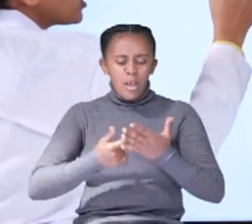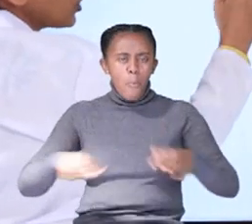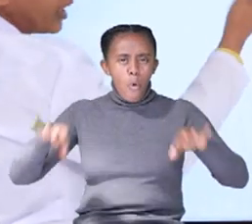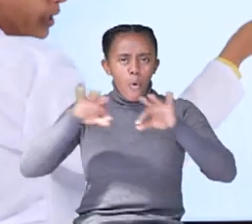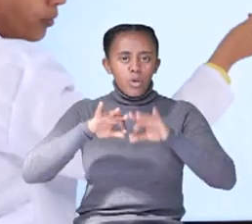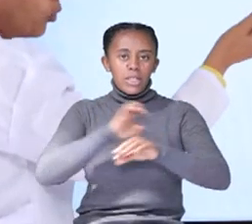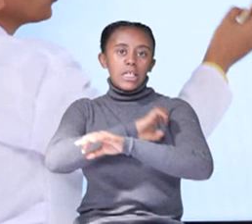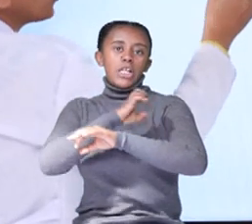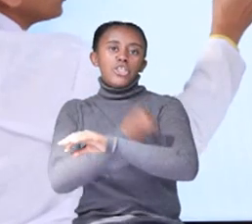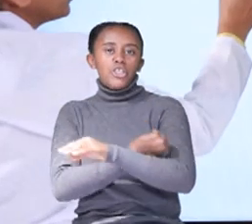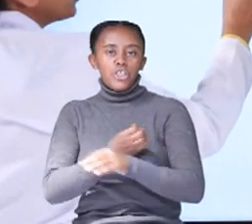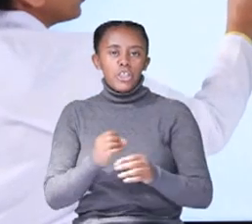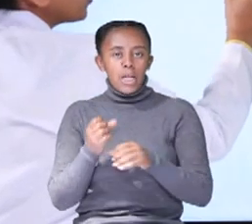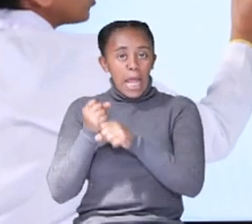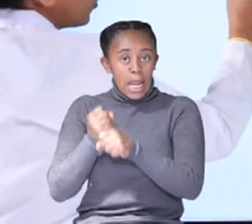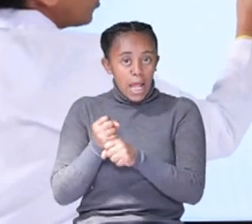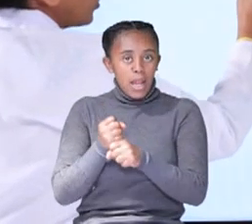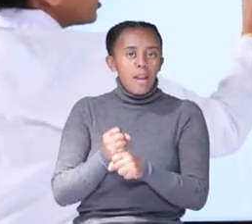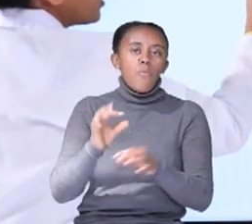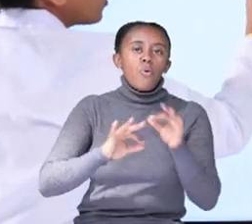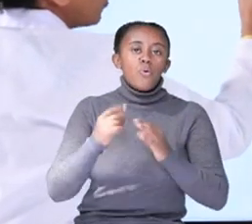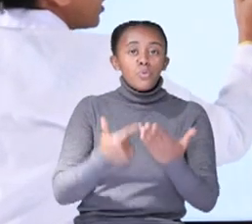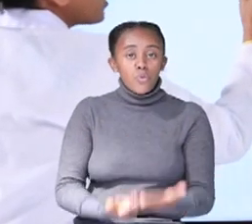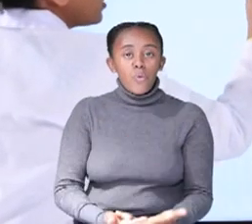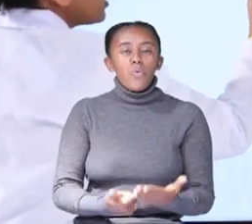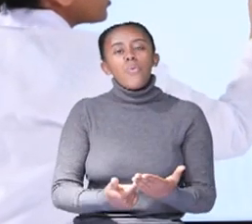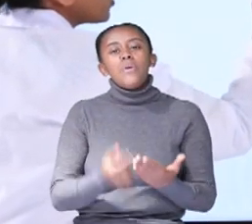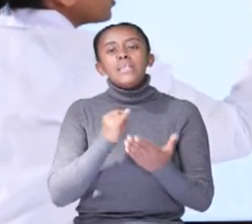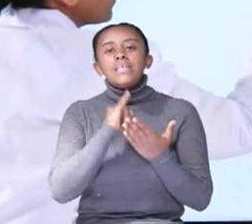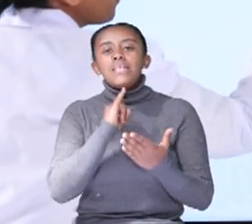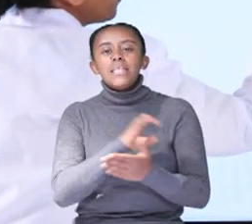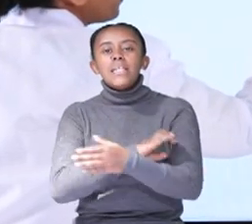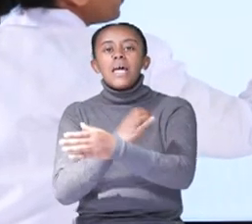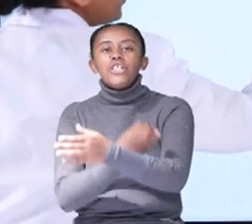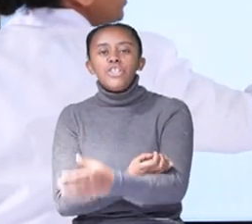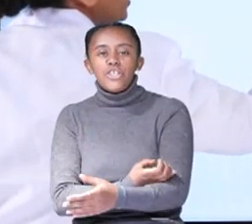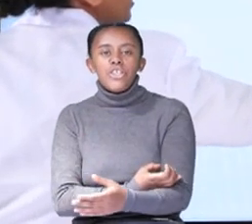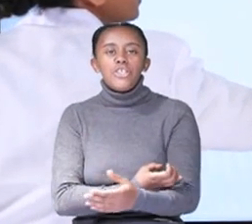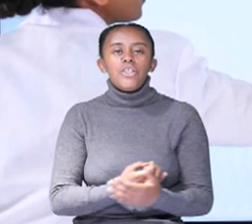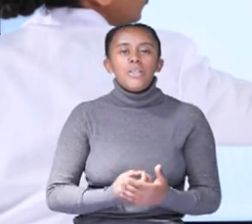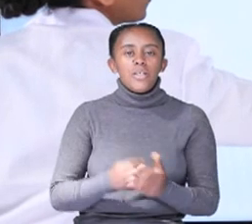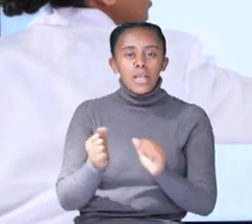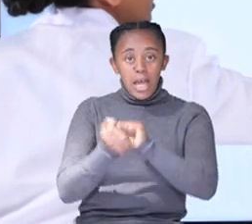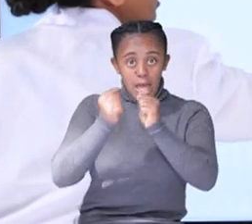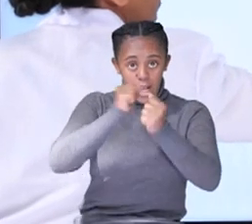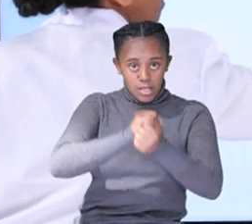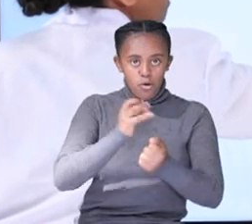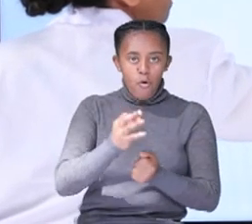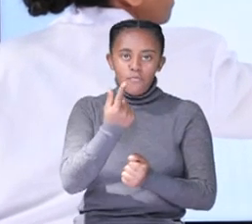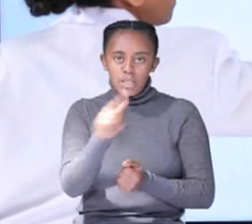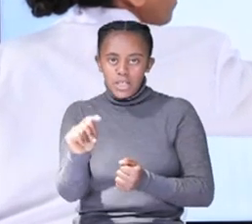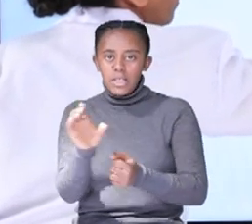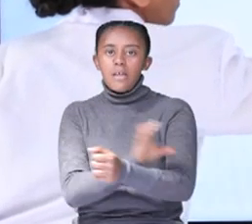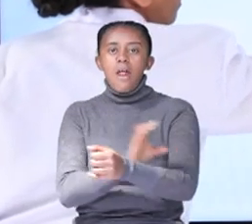important energy carrier molecule, so it is known as energy currency of the cell.